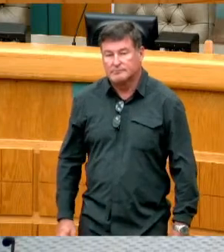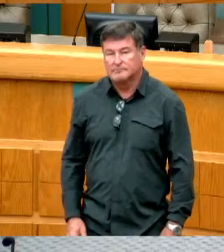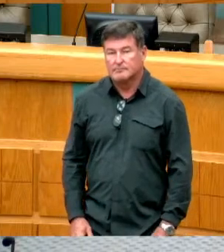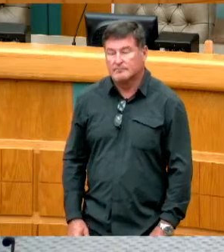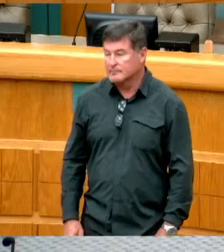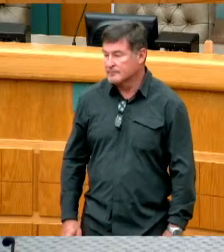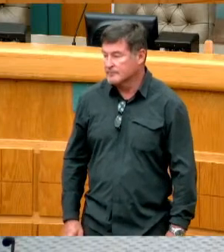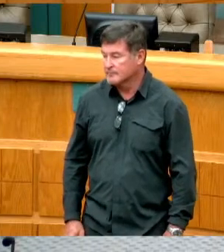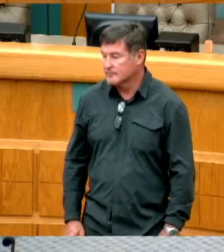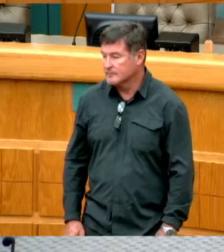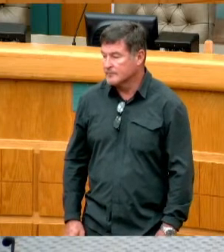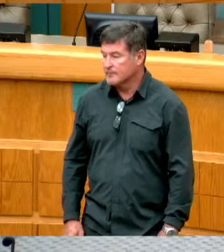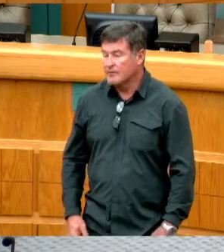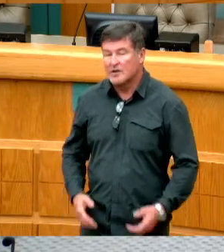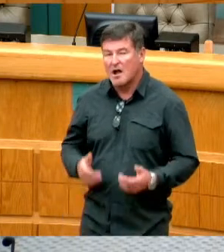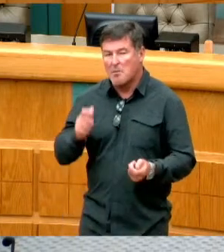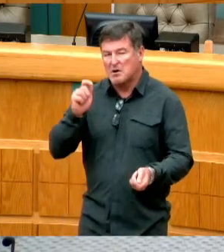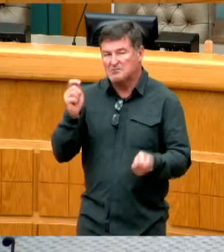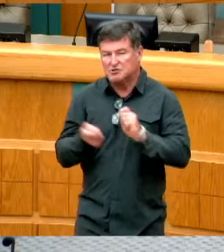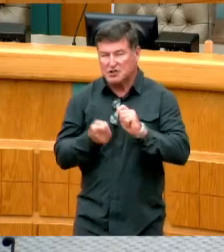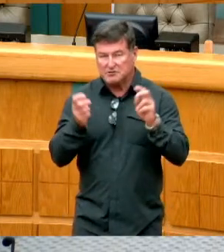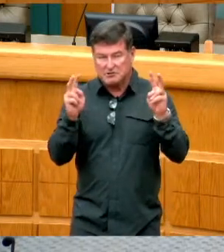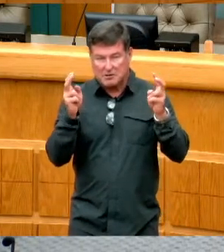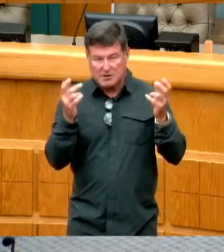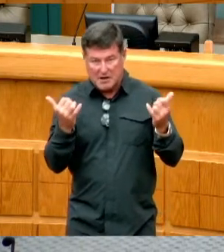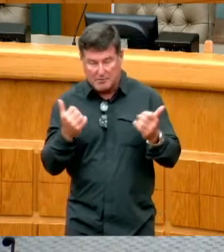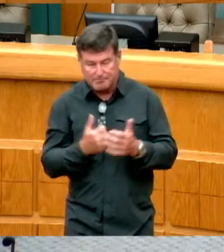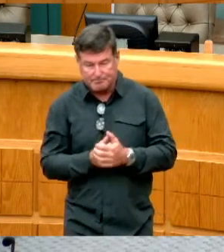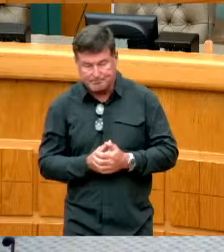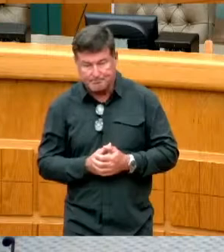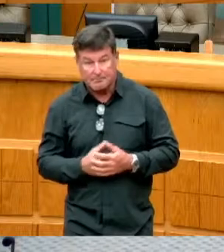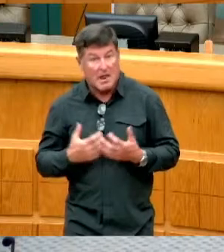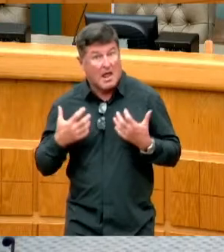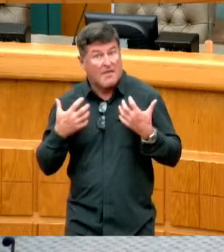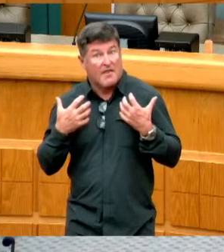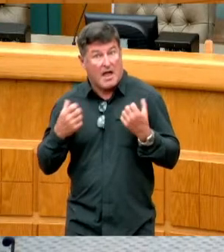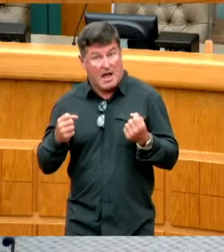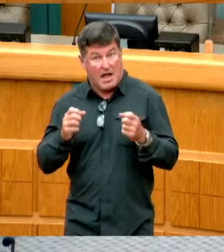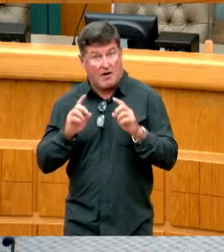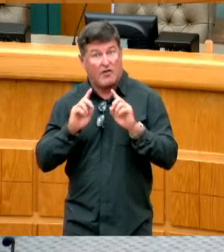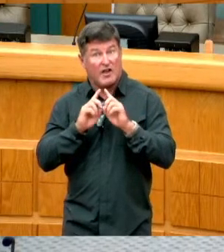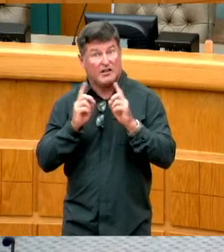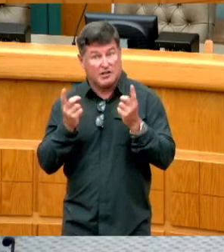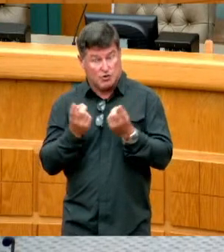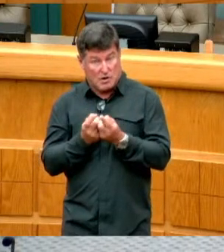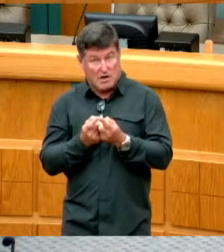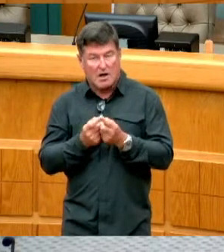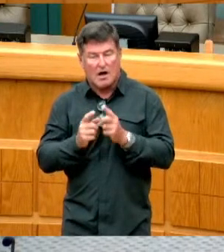So I'm going to pivot, and I'm going to talk to you about the health district and some of the